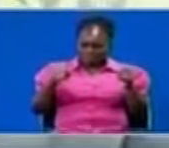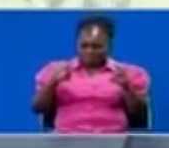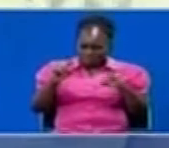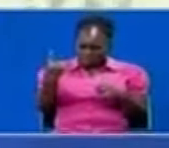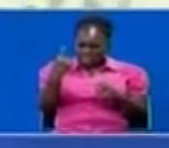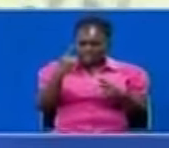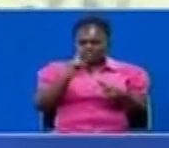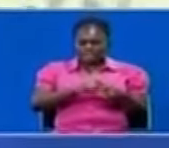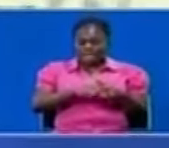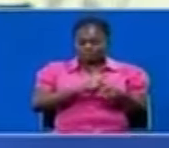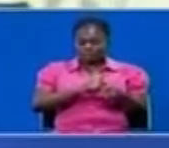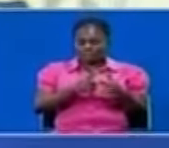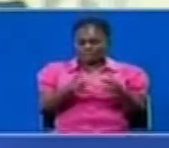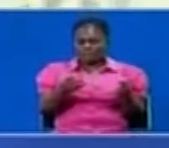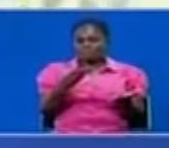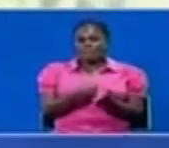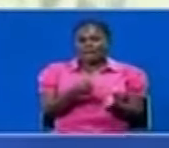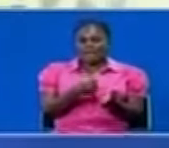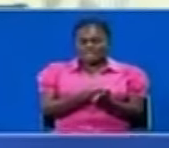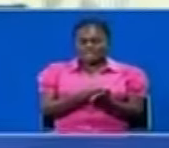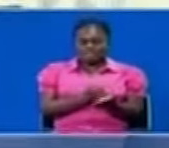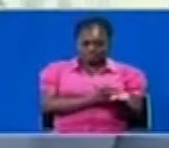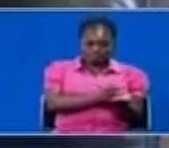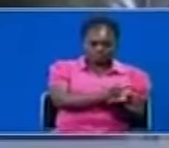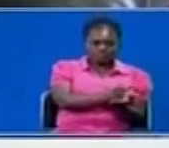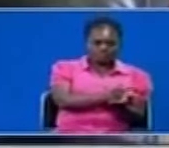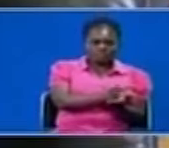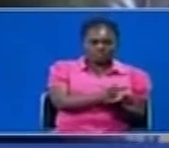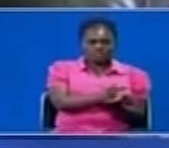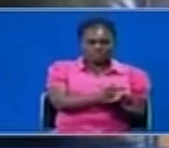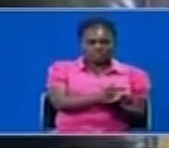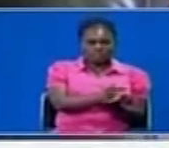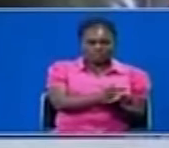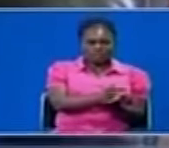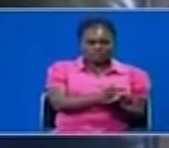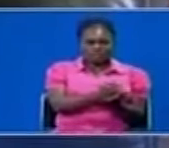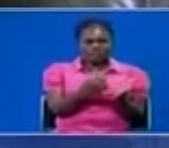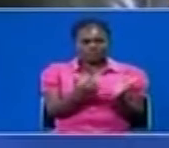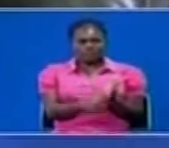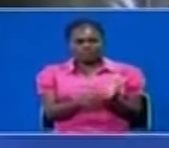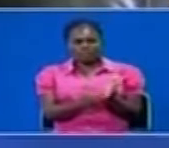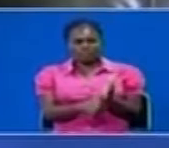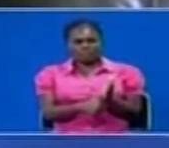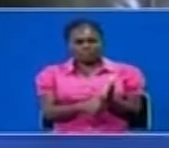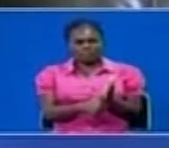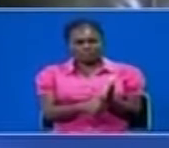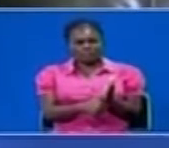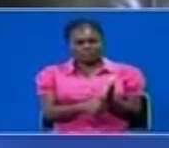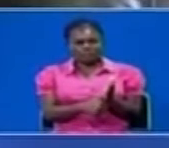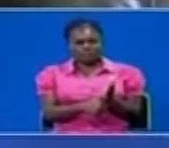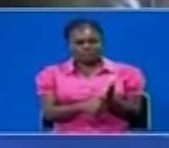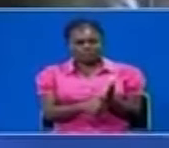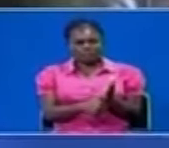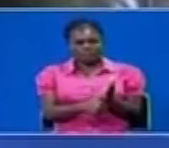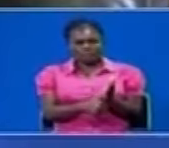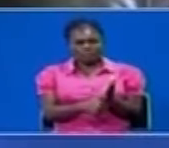stages because money must go into it to make it work. What could have been a problem probably to them? It's more of